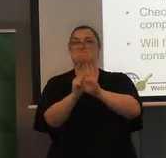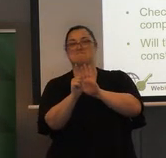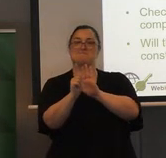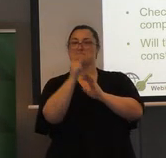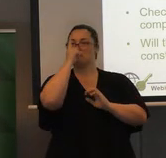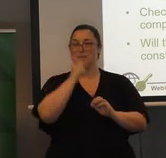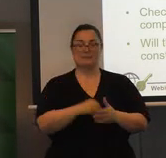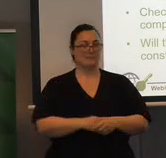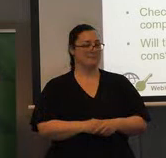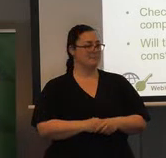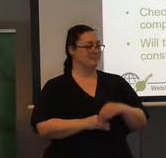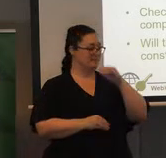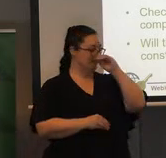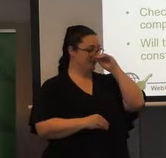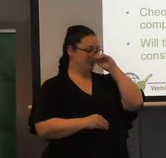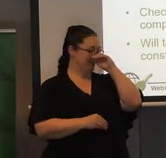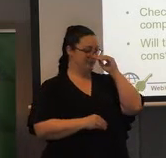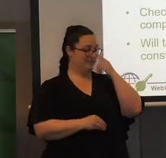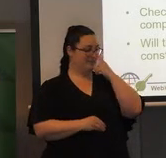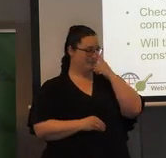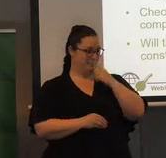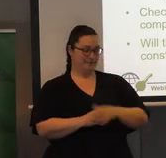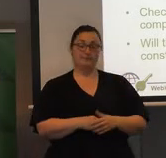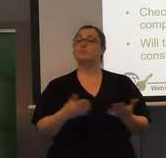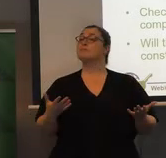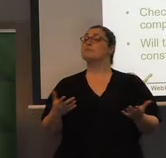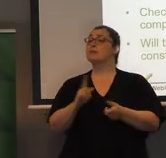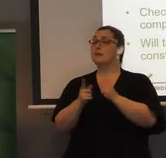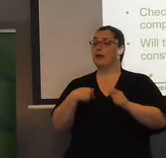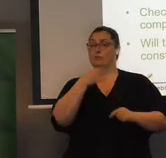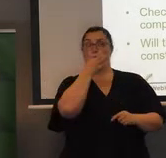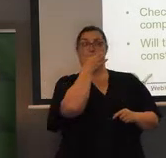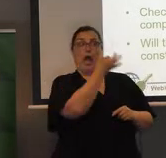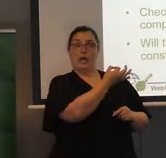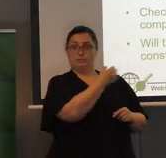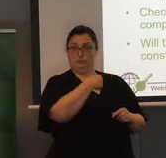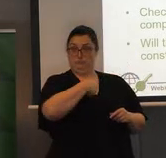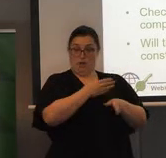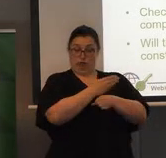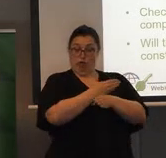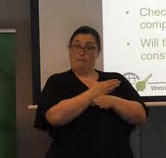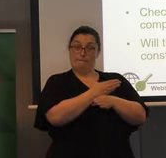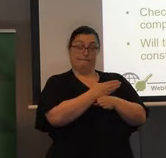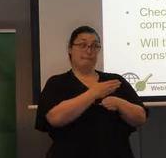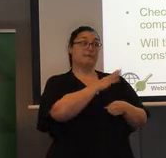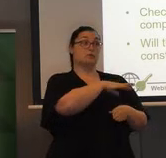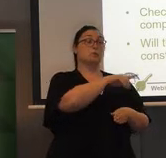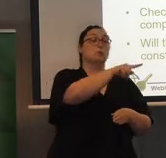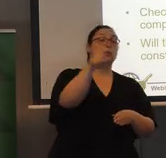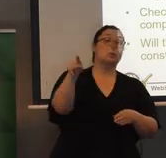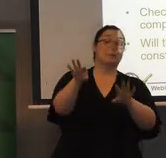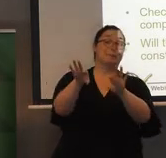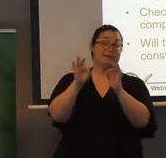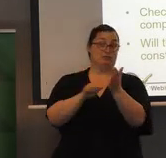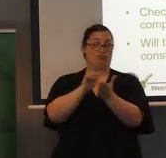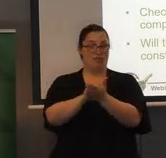crowd? We're often asked to help organizations pick a developer. Our advice to you is to have evidence